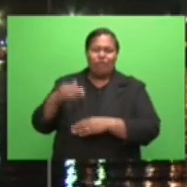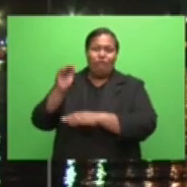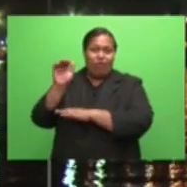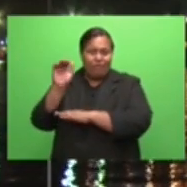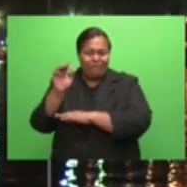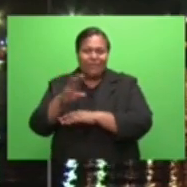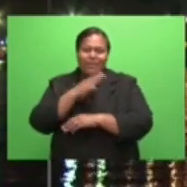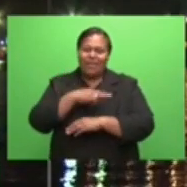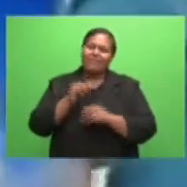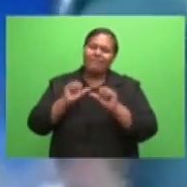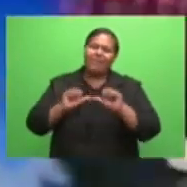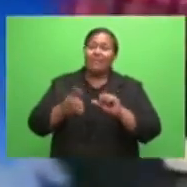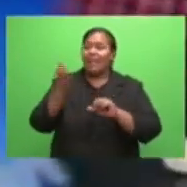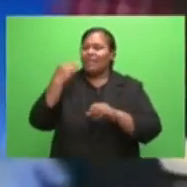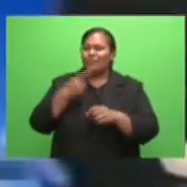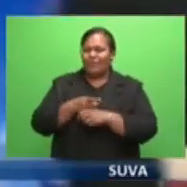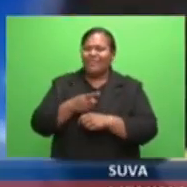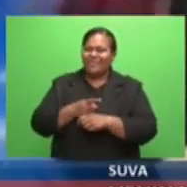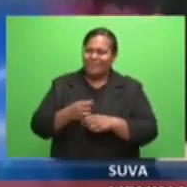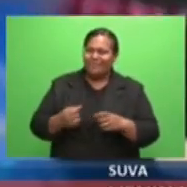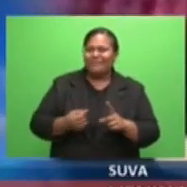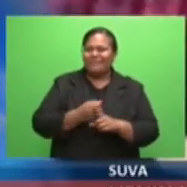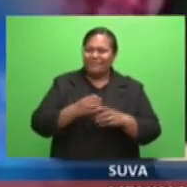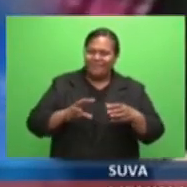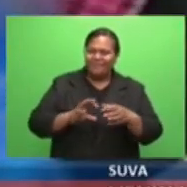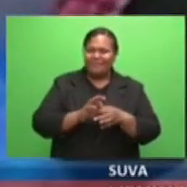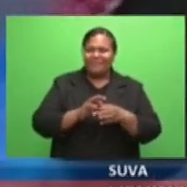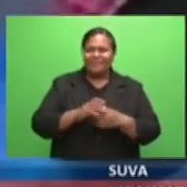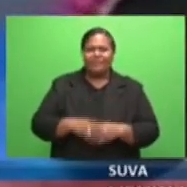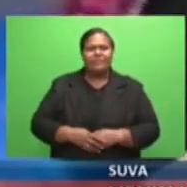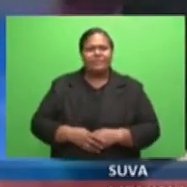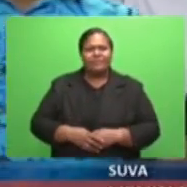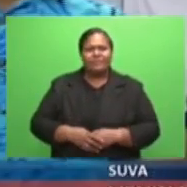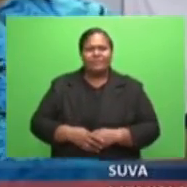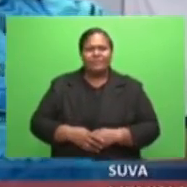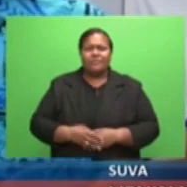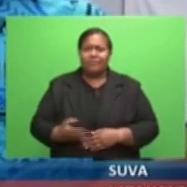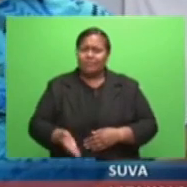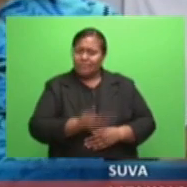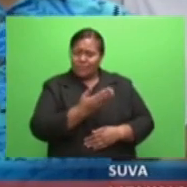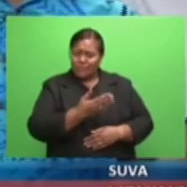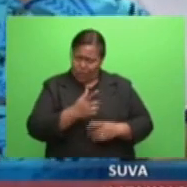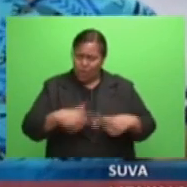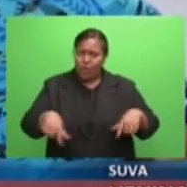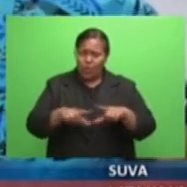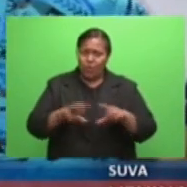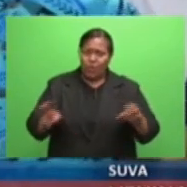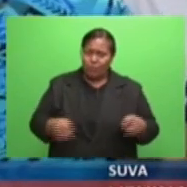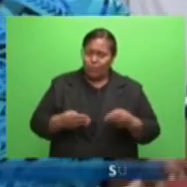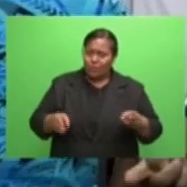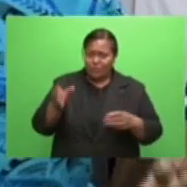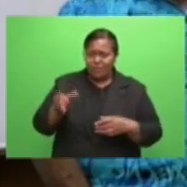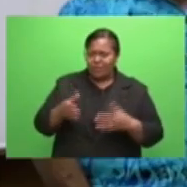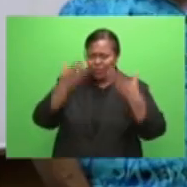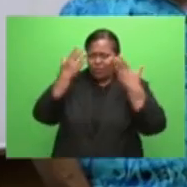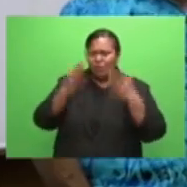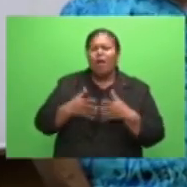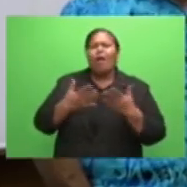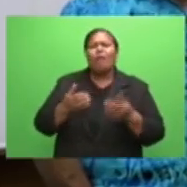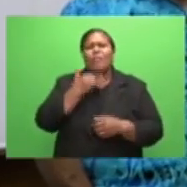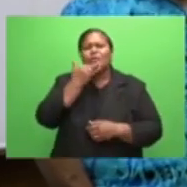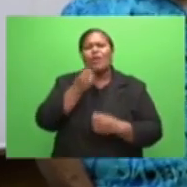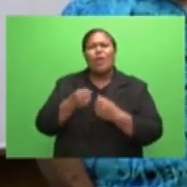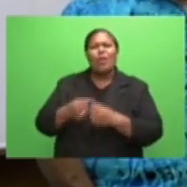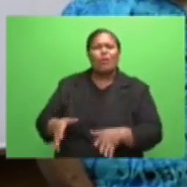with the story. Local musicians don't know how much money they have lost in royalties, but it could run to millions due to